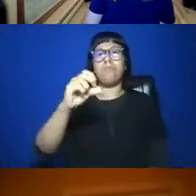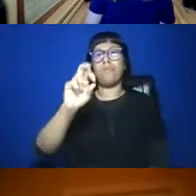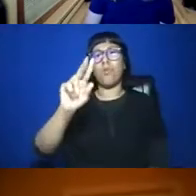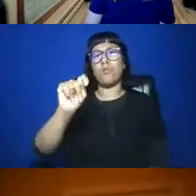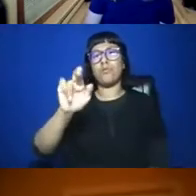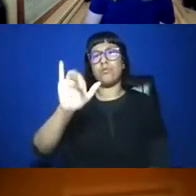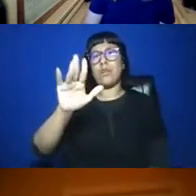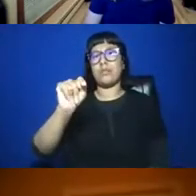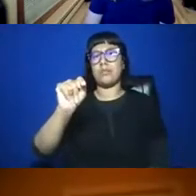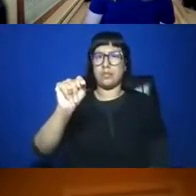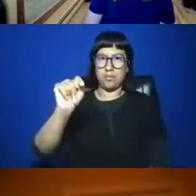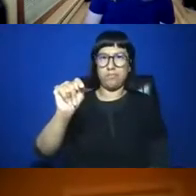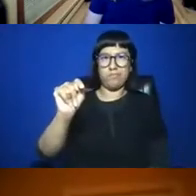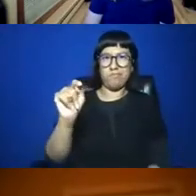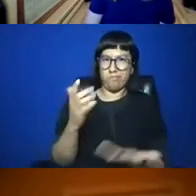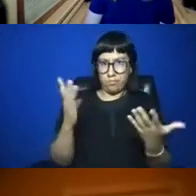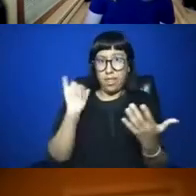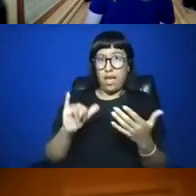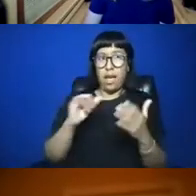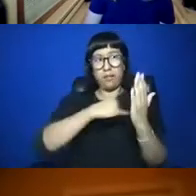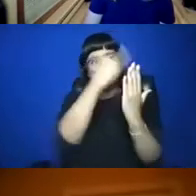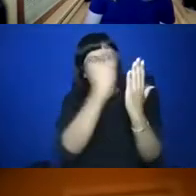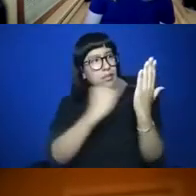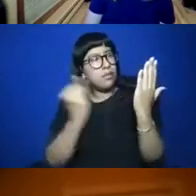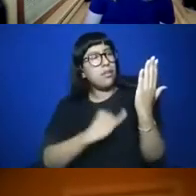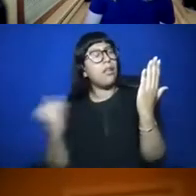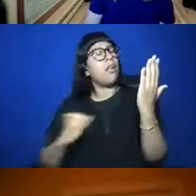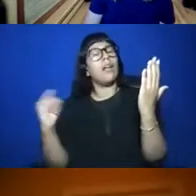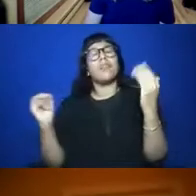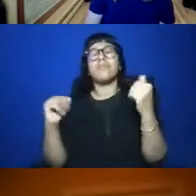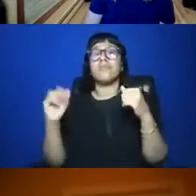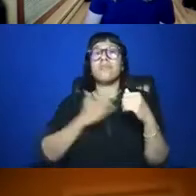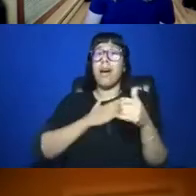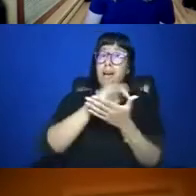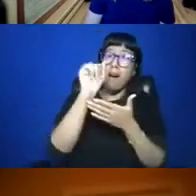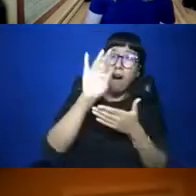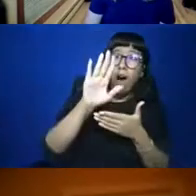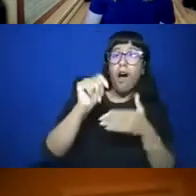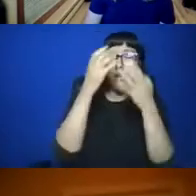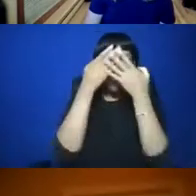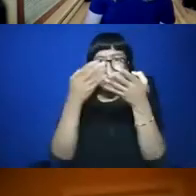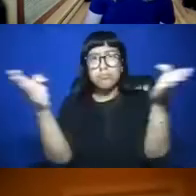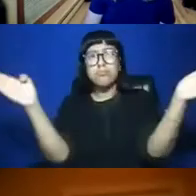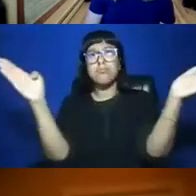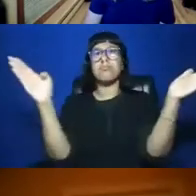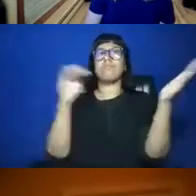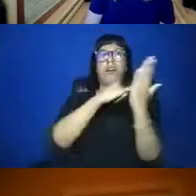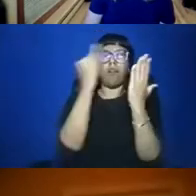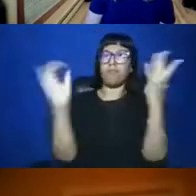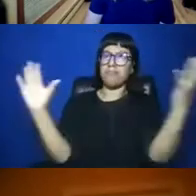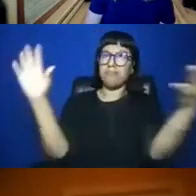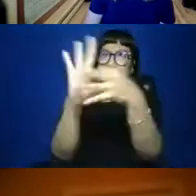me to connect, brought my art to connect to the community.